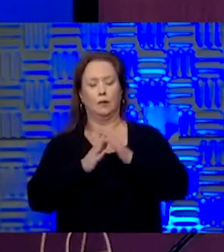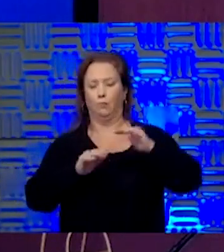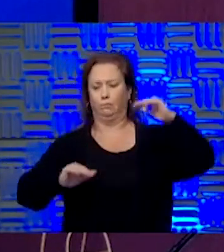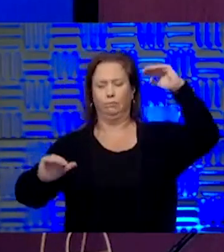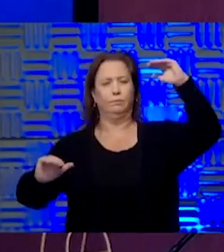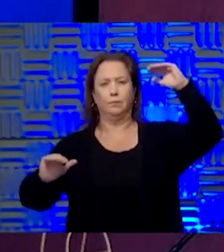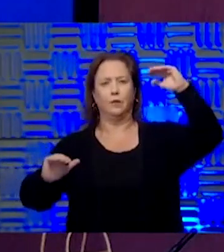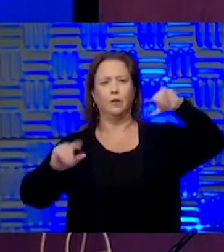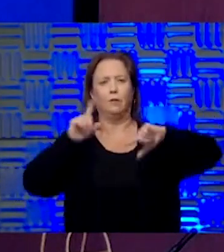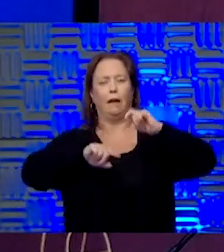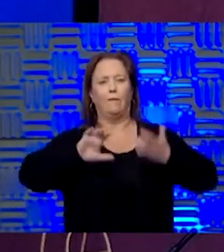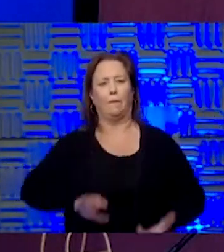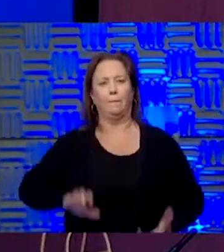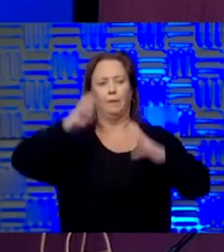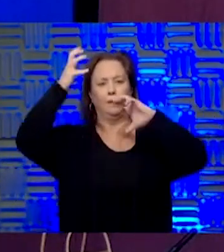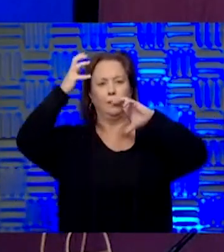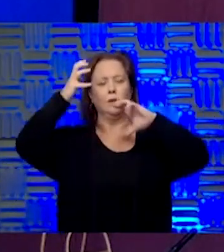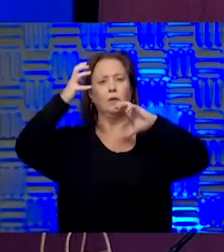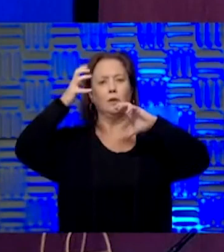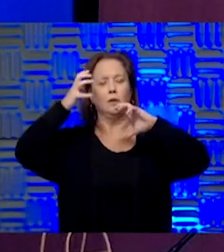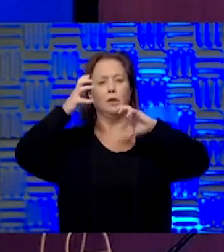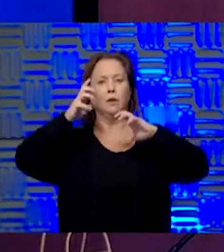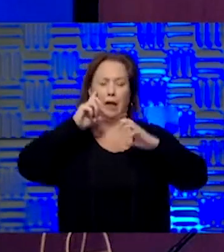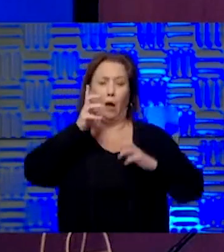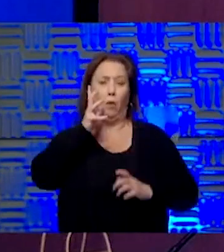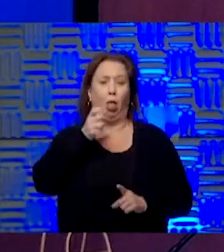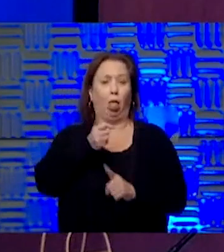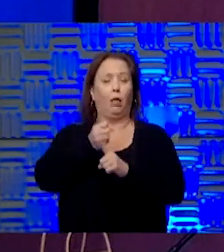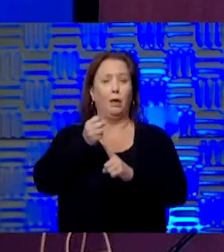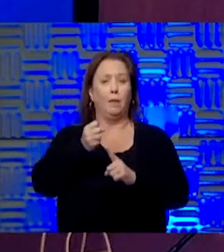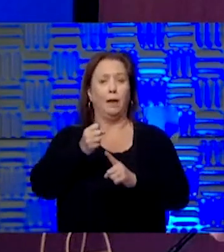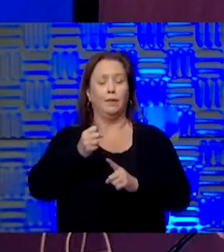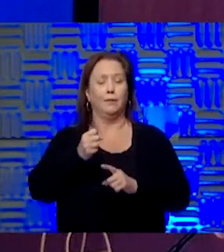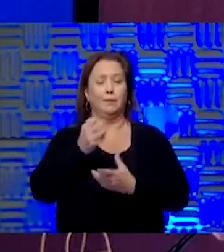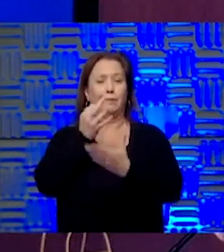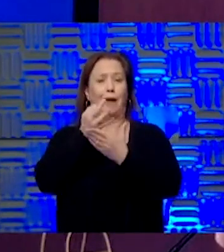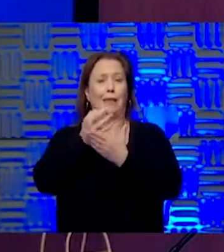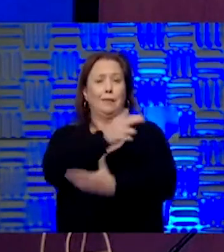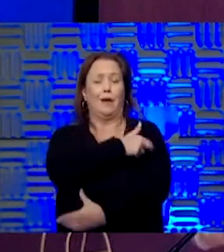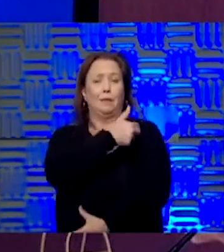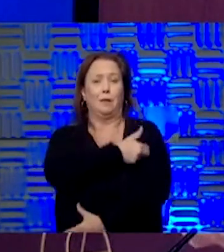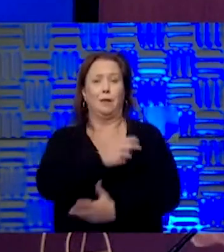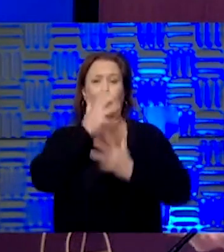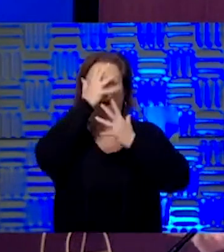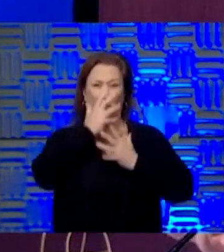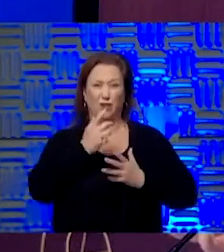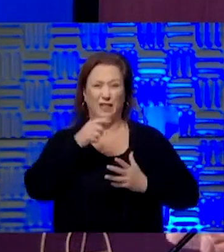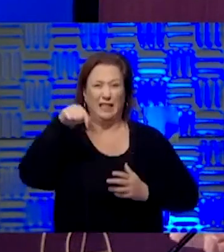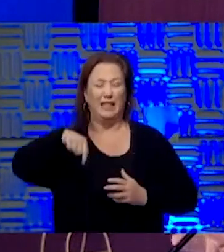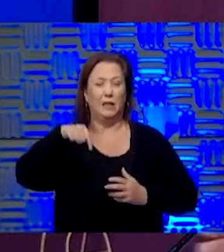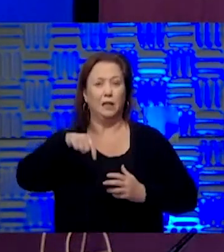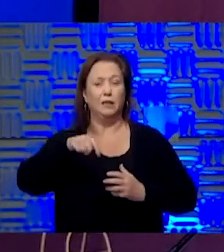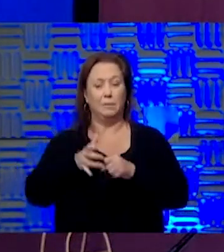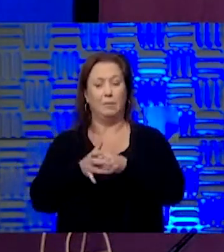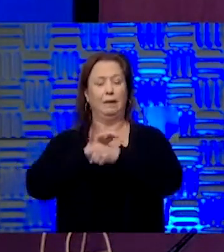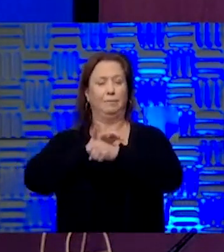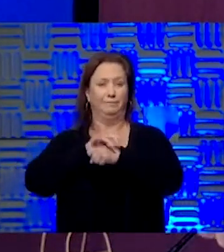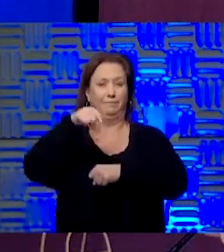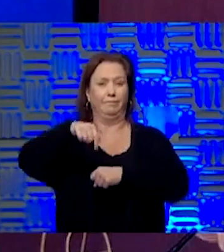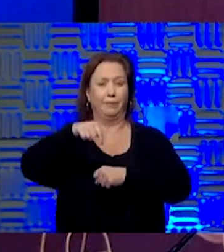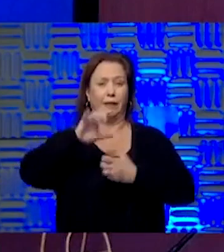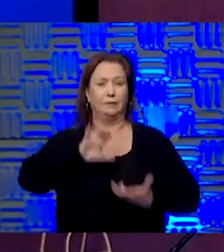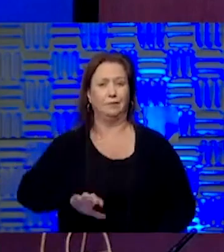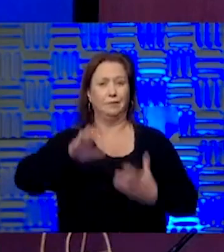disruption. Otherwise, it wrecks the finances of a hospital. Unfortunately, we've had a big disruption. This pandemic is probably the